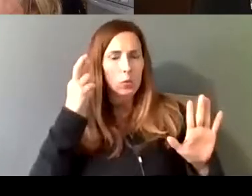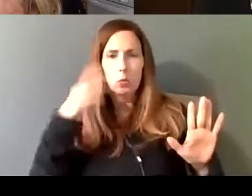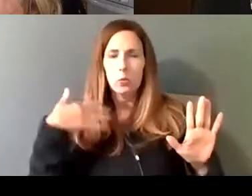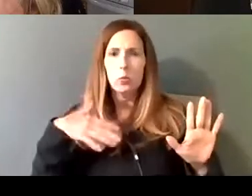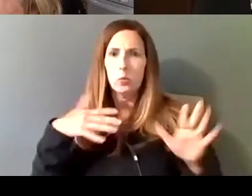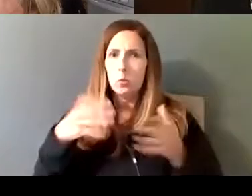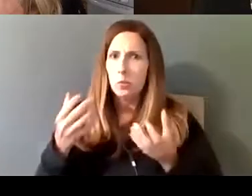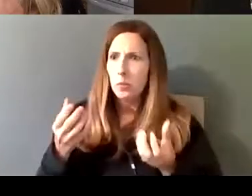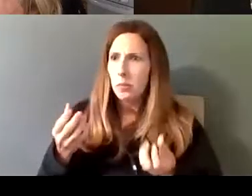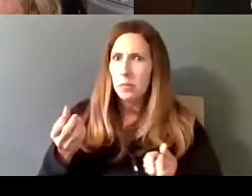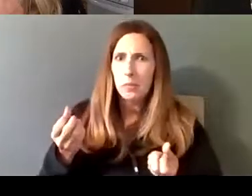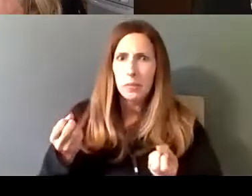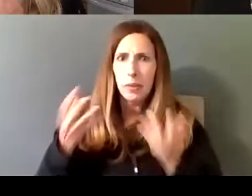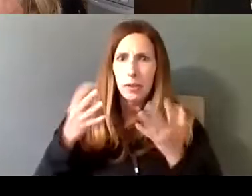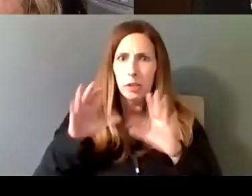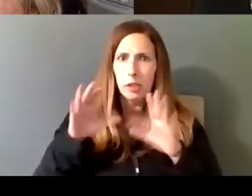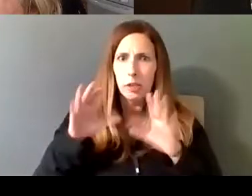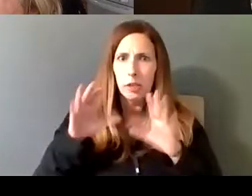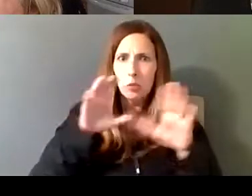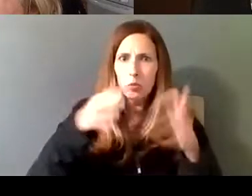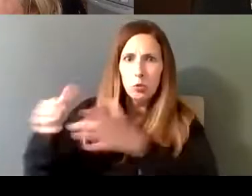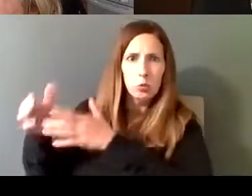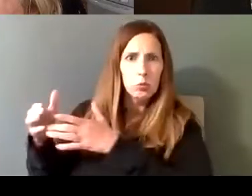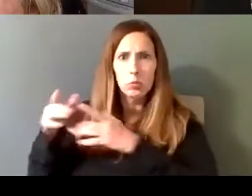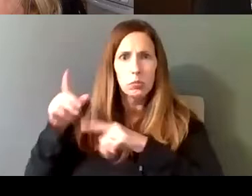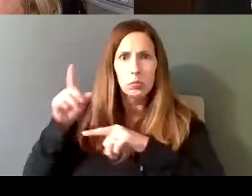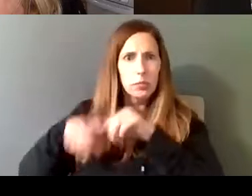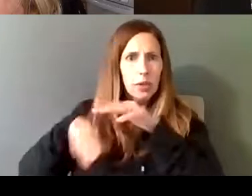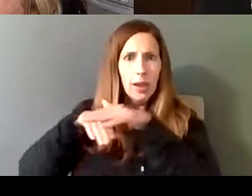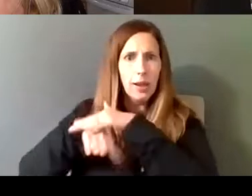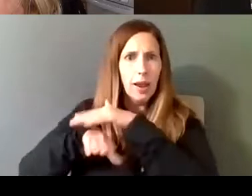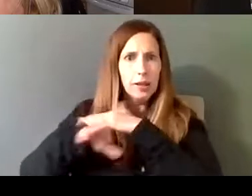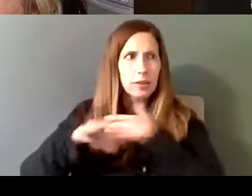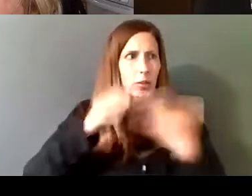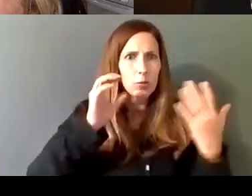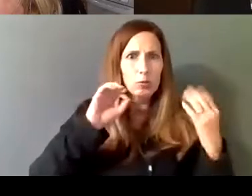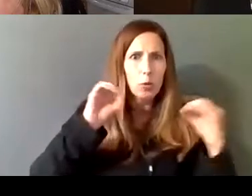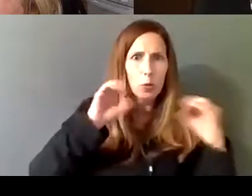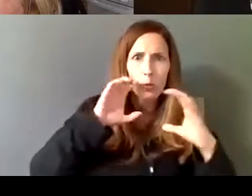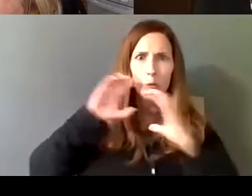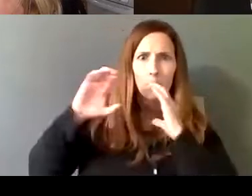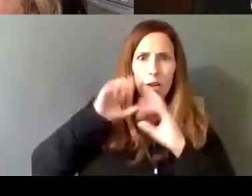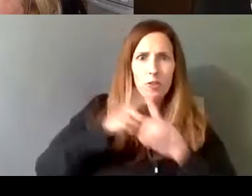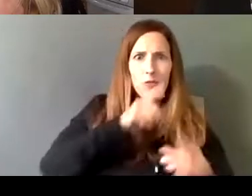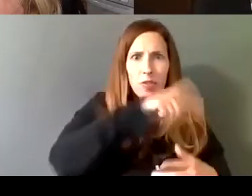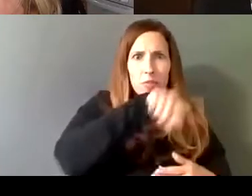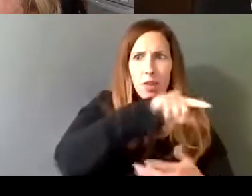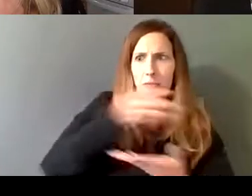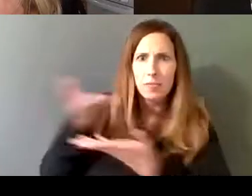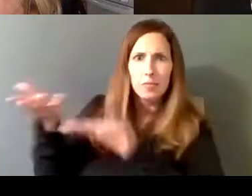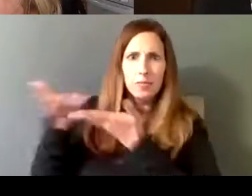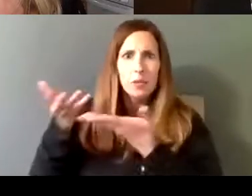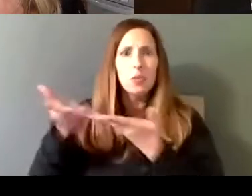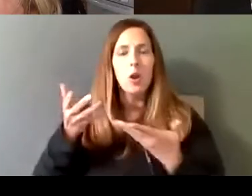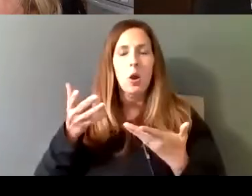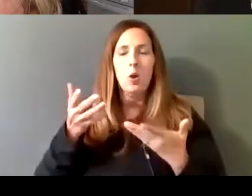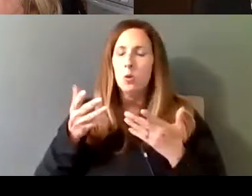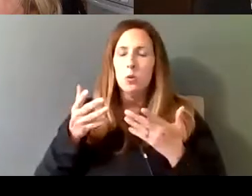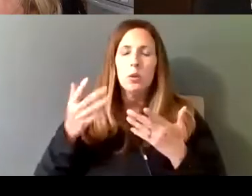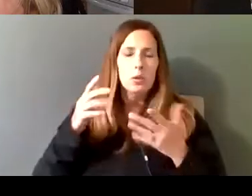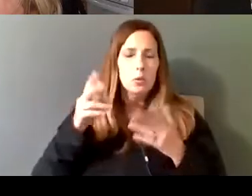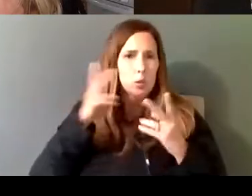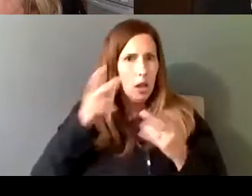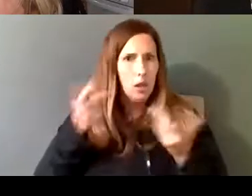large swaths of populations that really weren't being communicated to. And so I think for us, it was a huge disconnect.